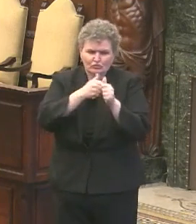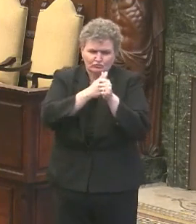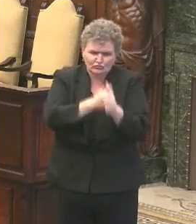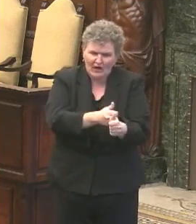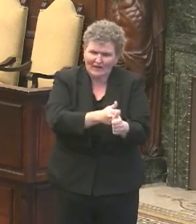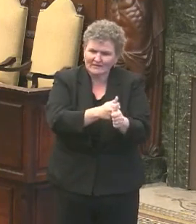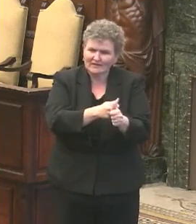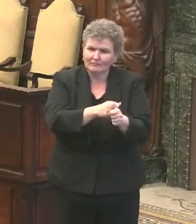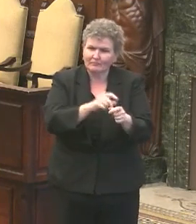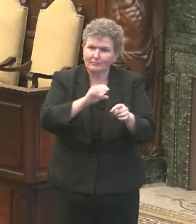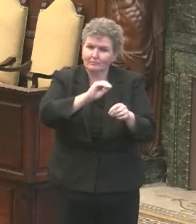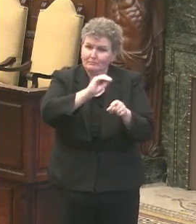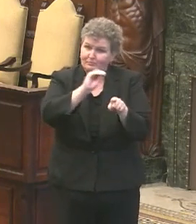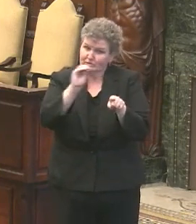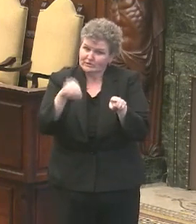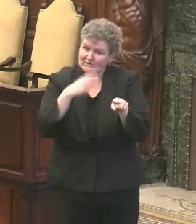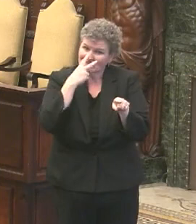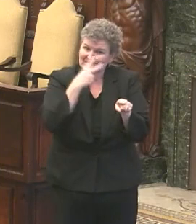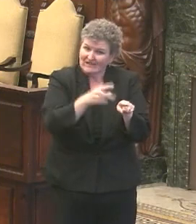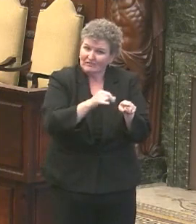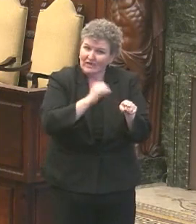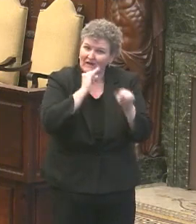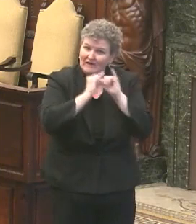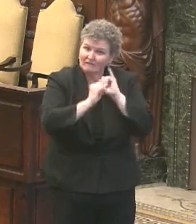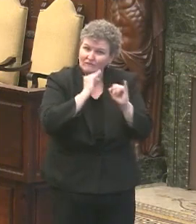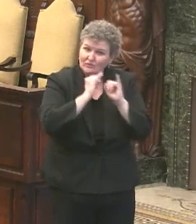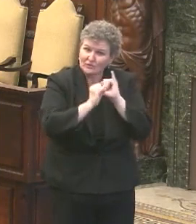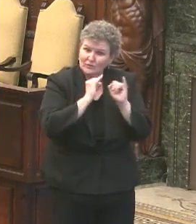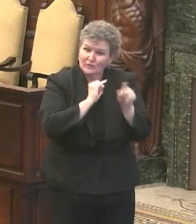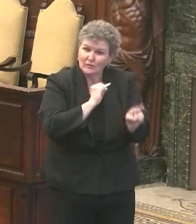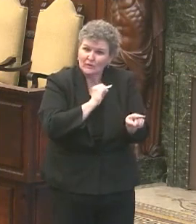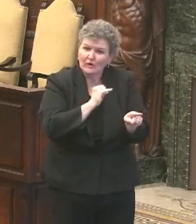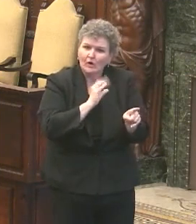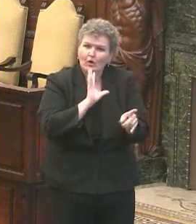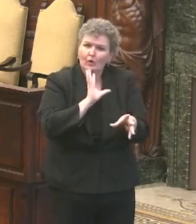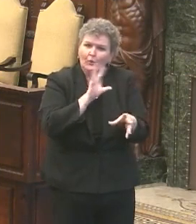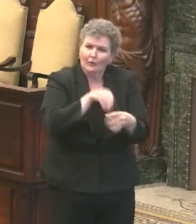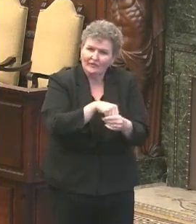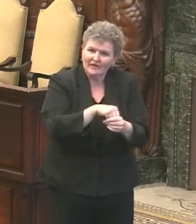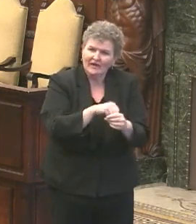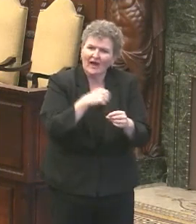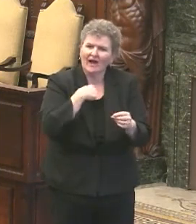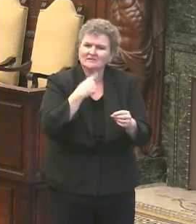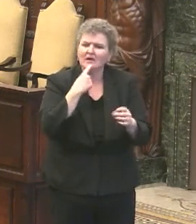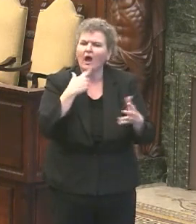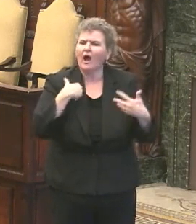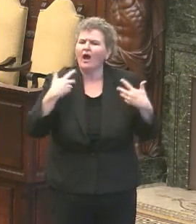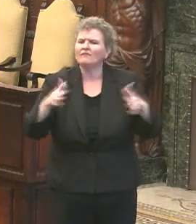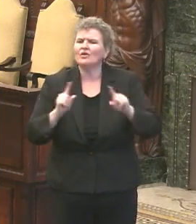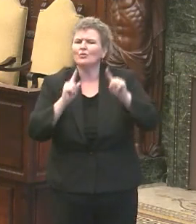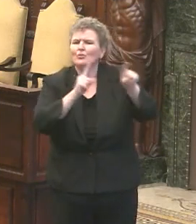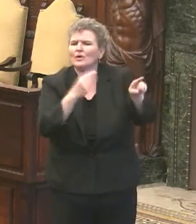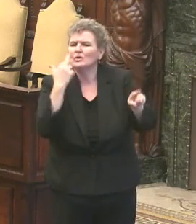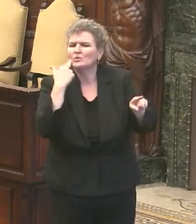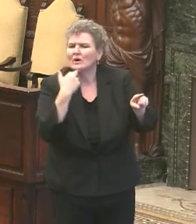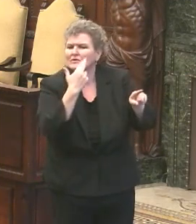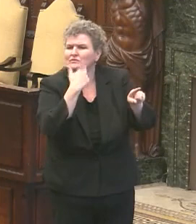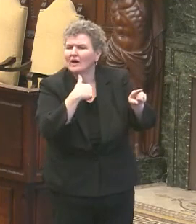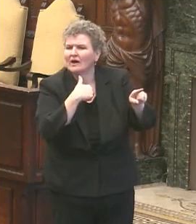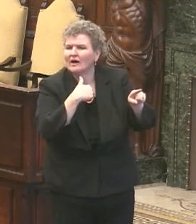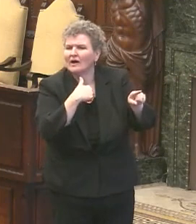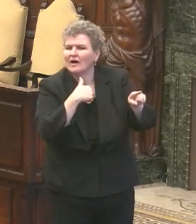percent of those case interviews where words were included in the narrative suggesting restaurant dining. That percentage increased